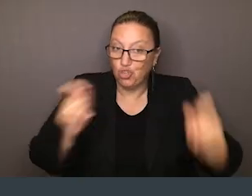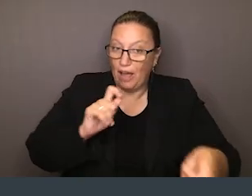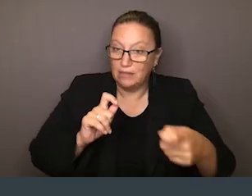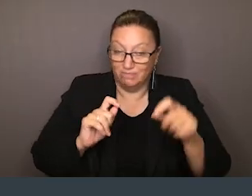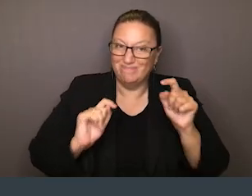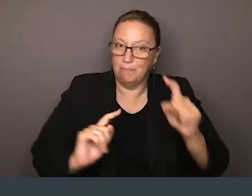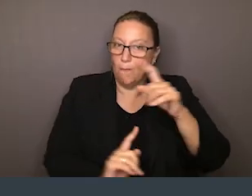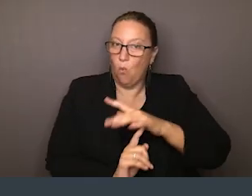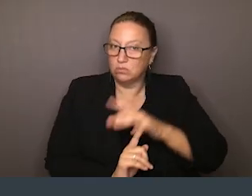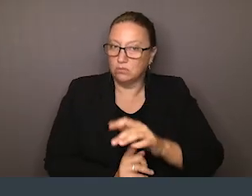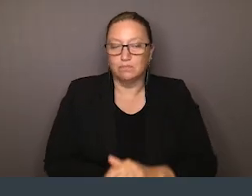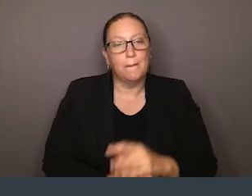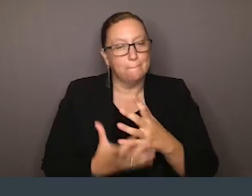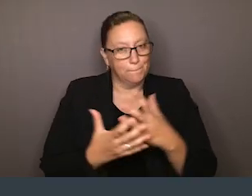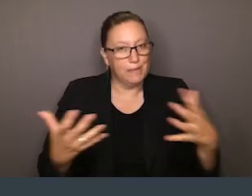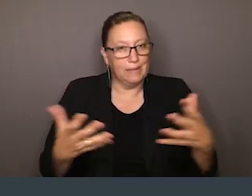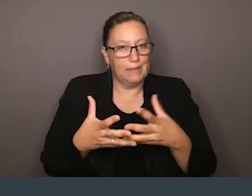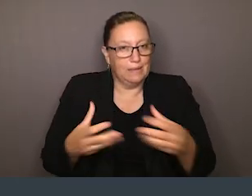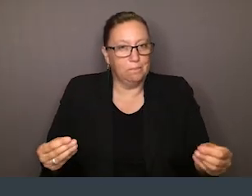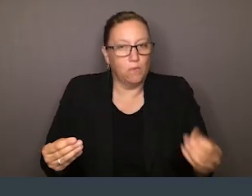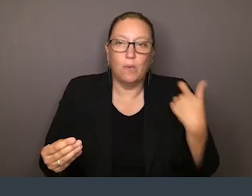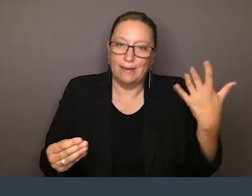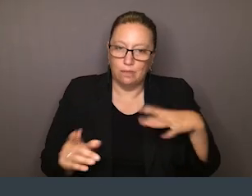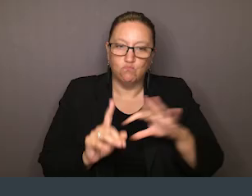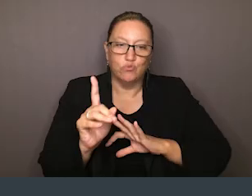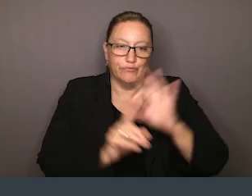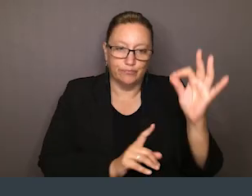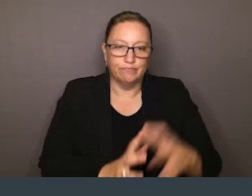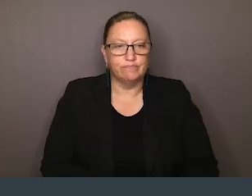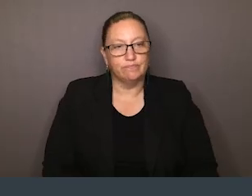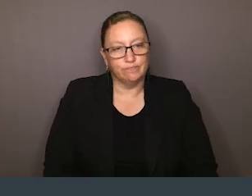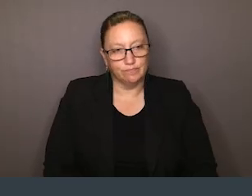So this is a foundational gap, and we need to do better.